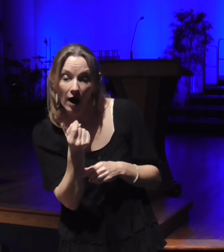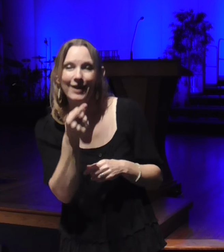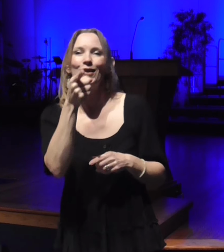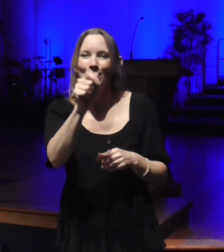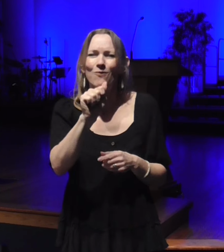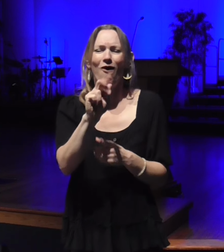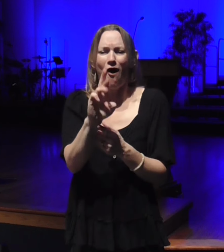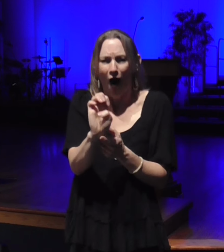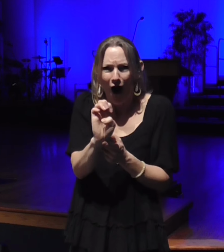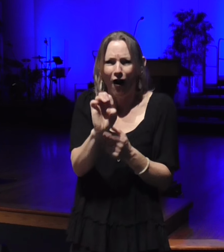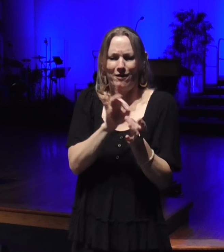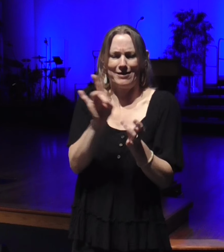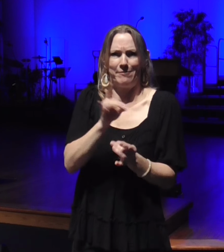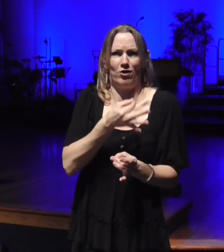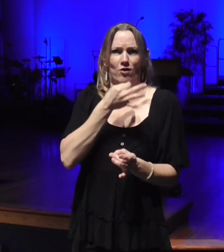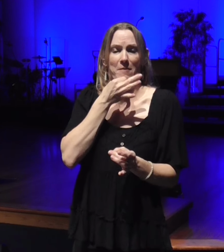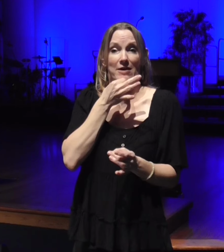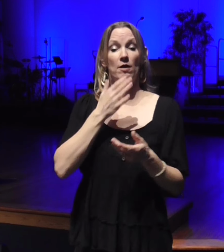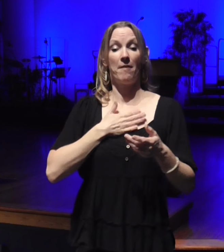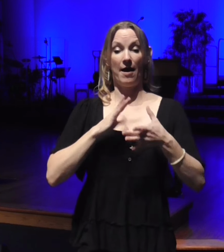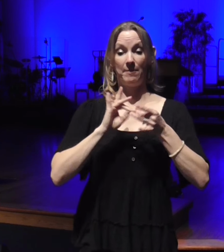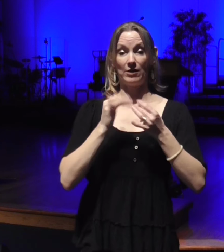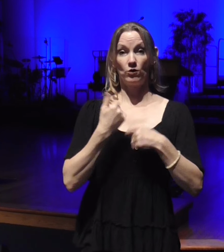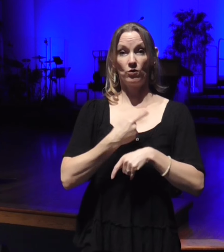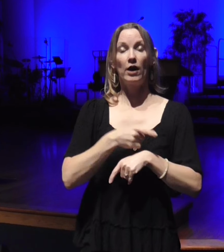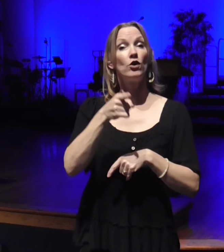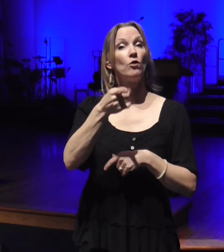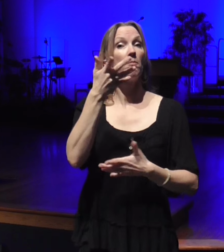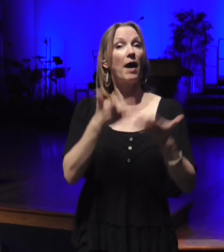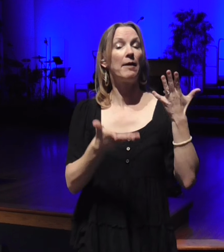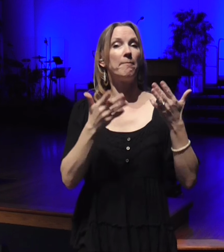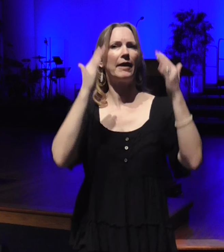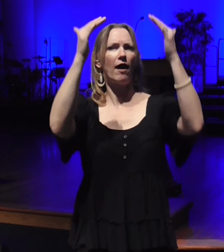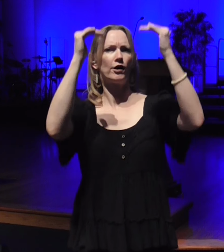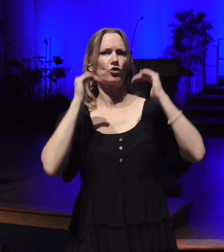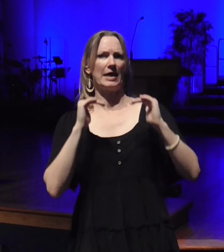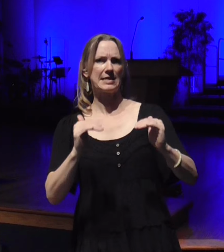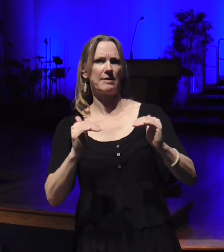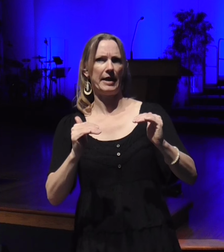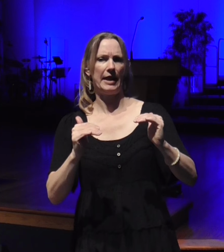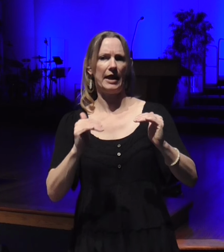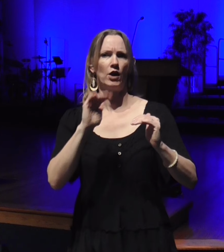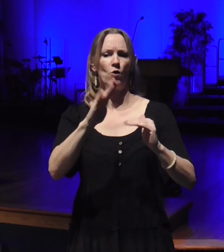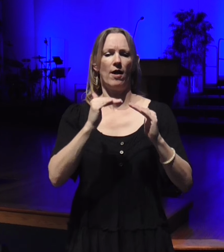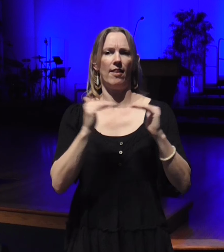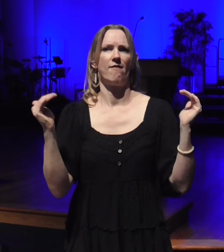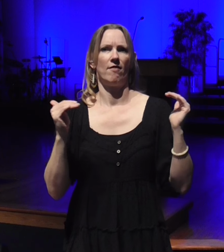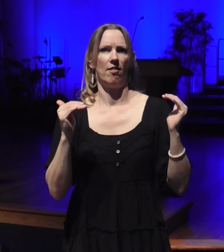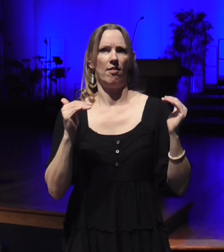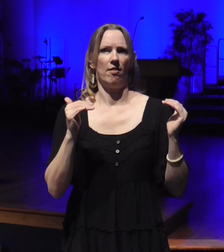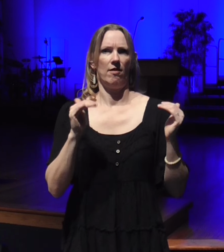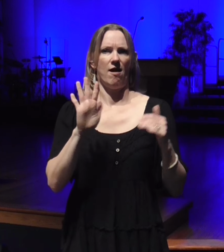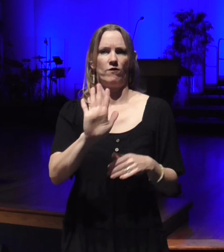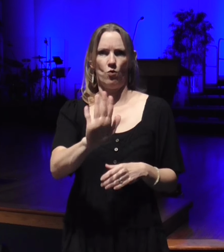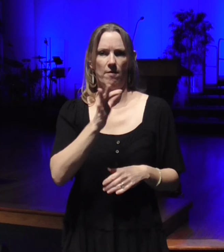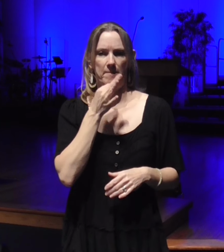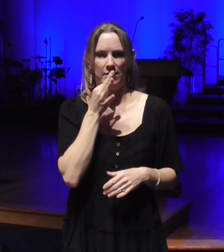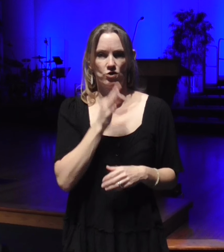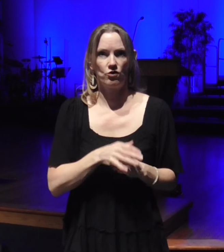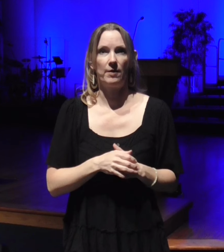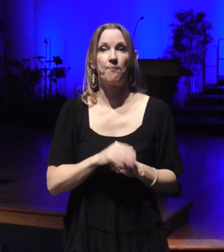one. My message to you today is you might be underestimating your level of mastery,